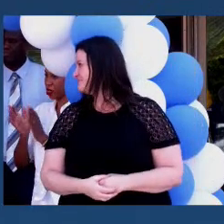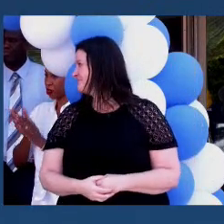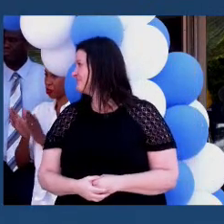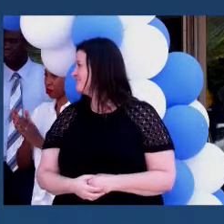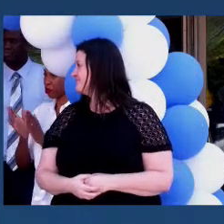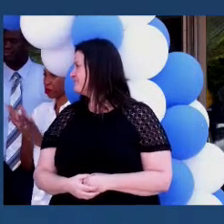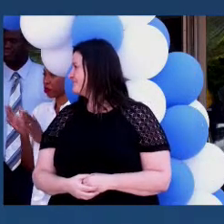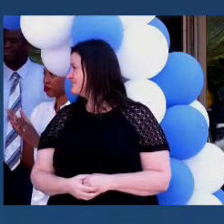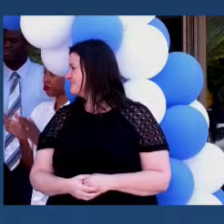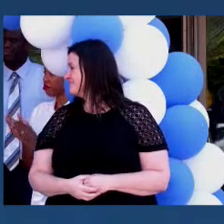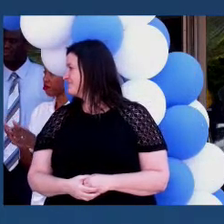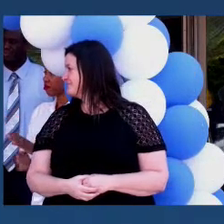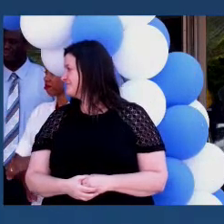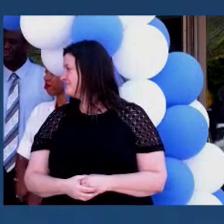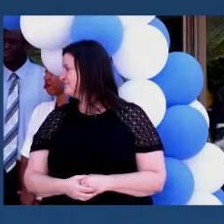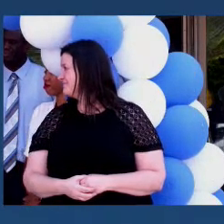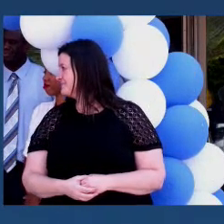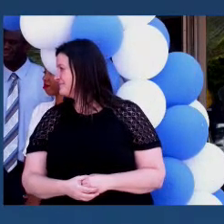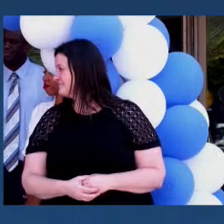an